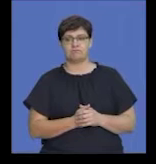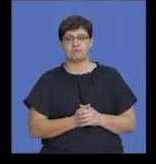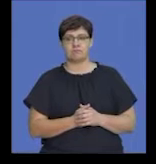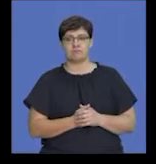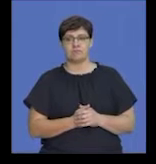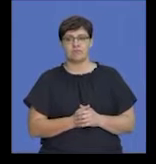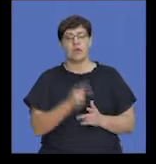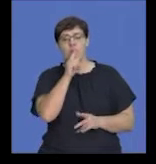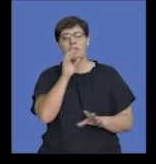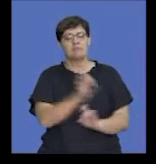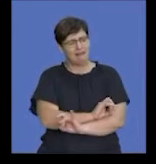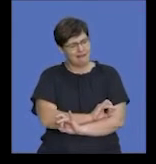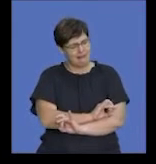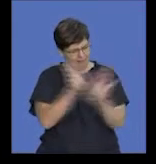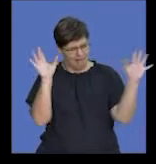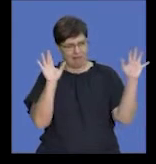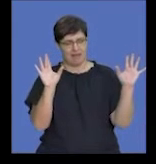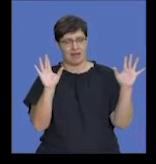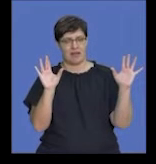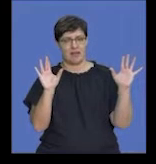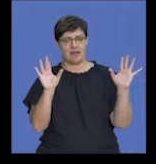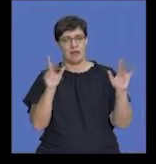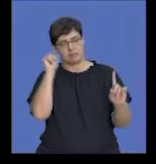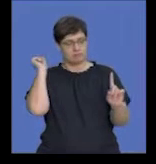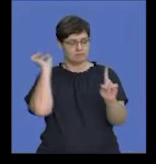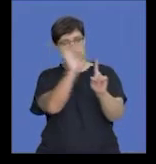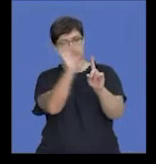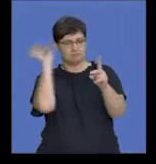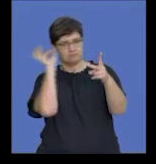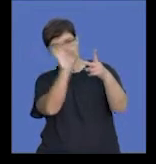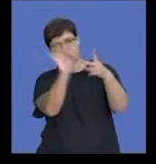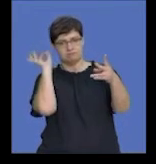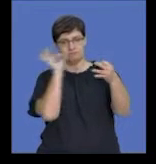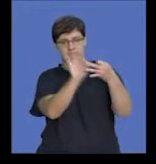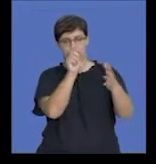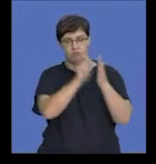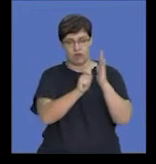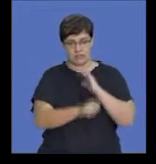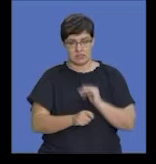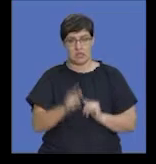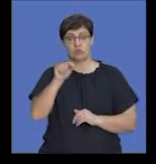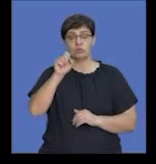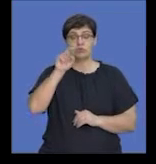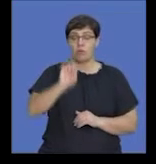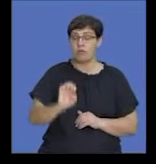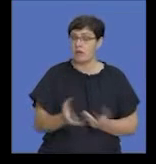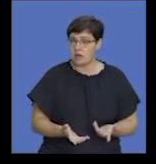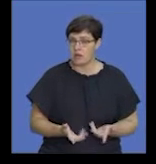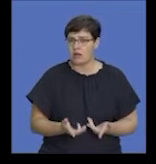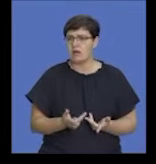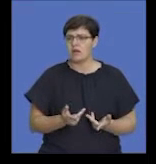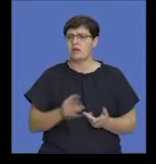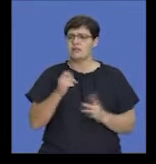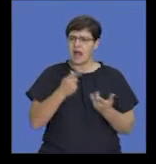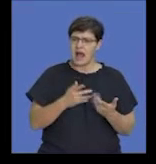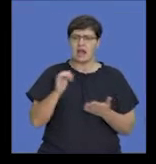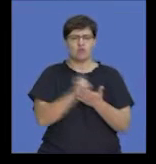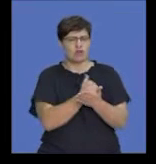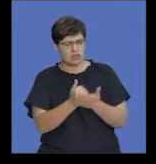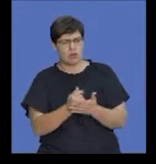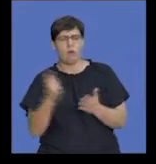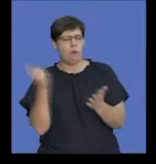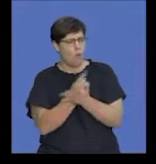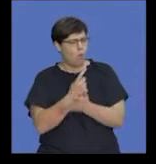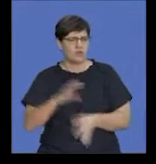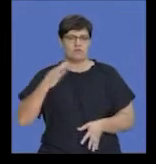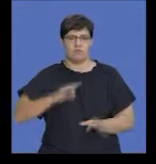You need to be clear and concise in your writing. The tone, again, style, register is always formal